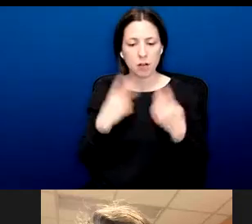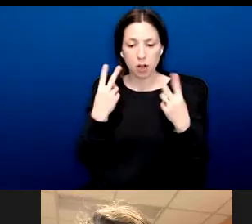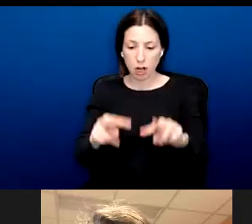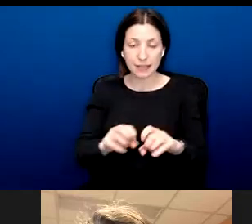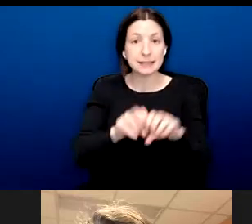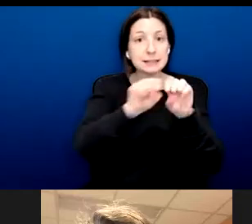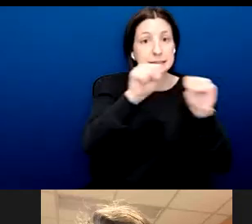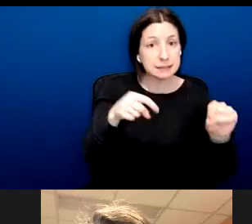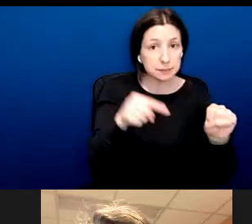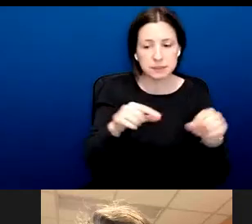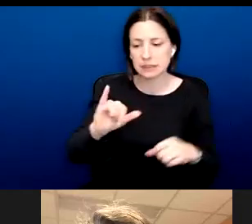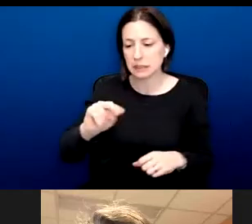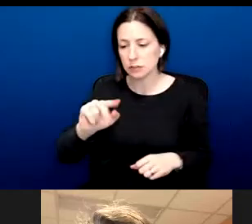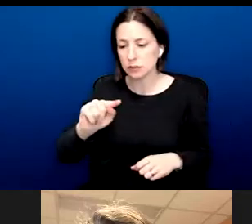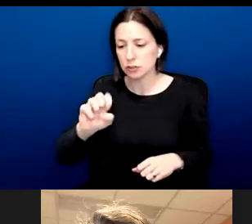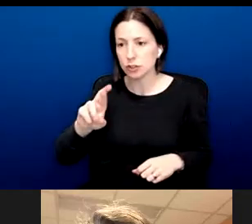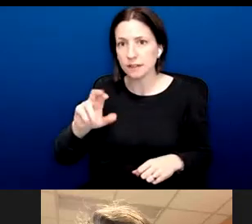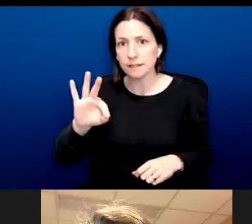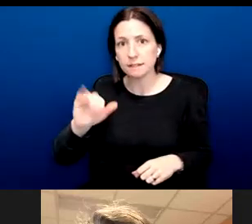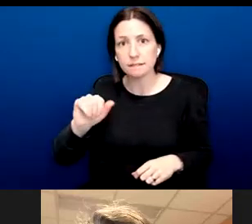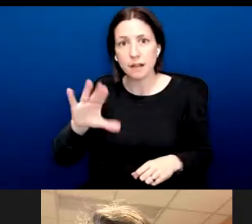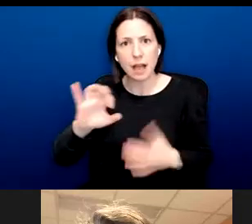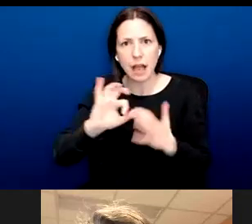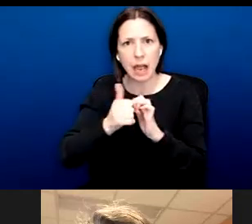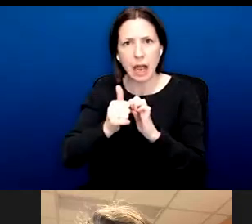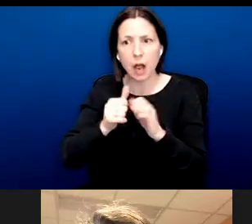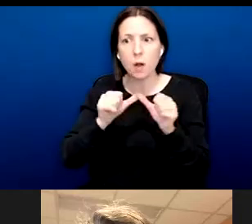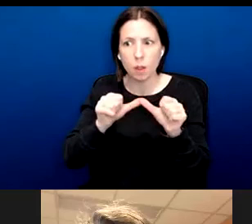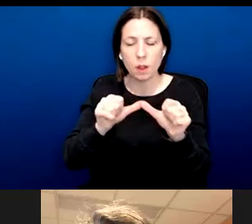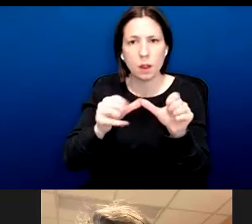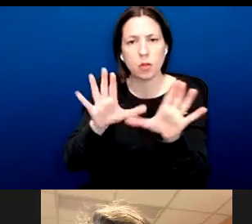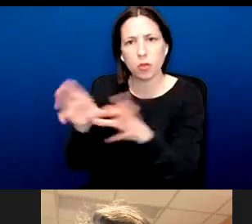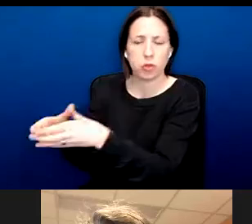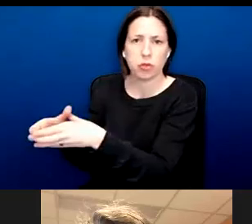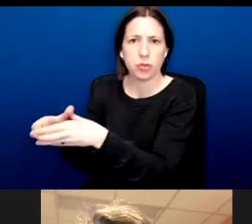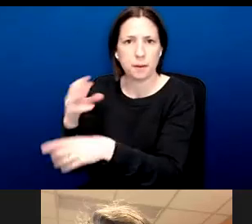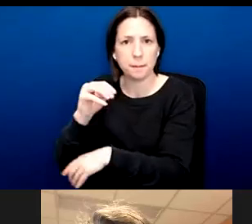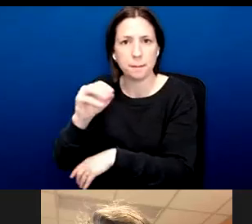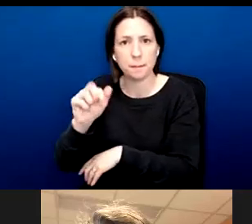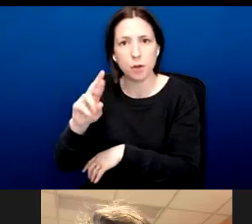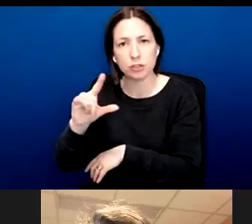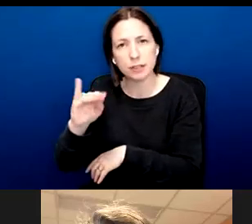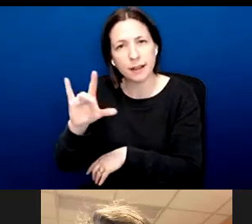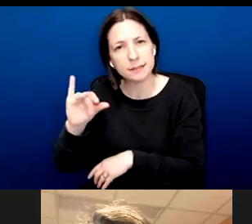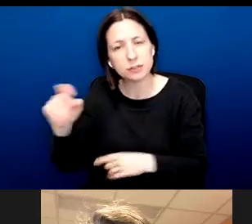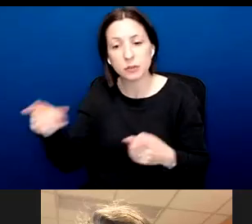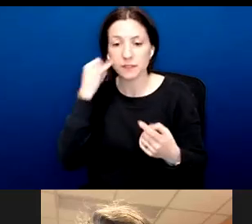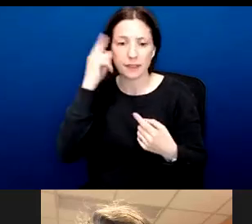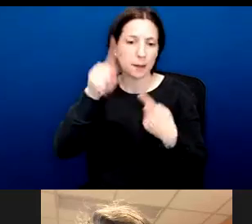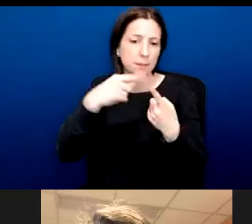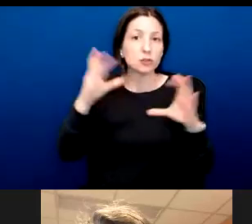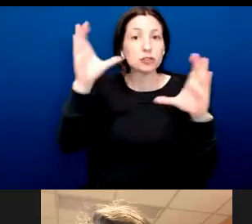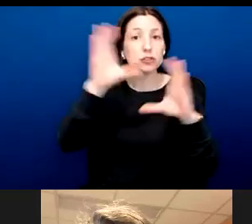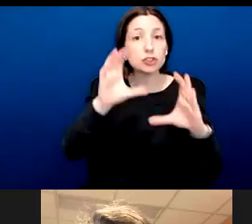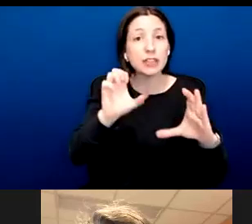perpetuating marginalization, right? And I think that's one, when we're talking about, especially when you think of things like search engine optimization, and we're talking about